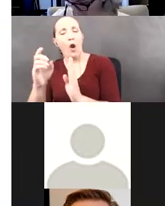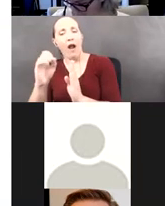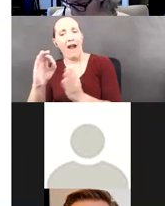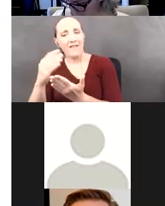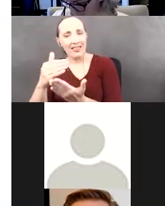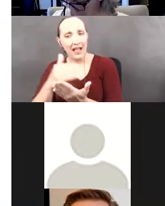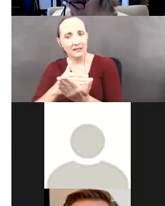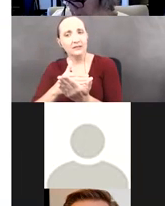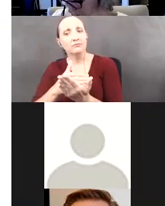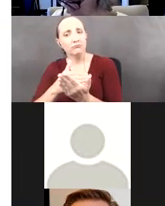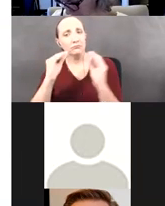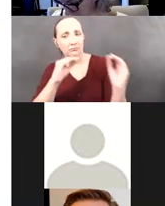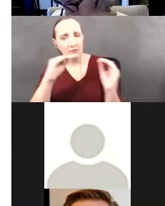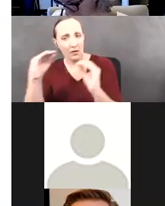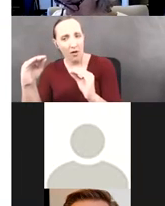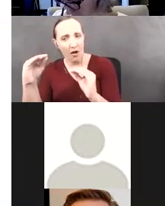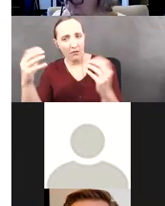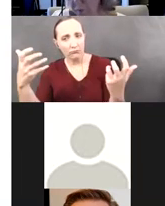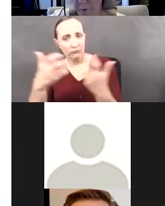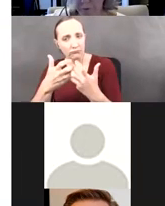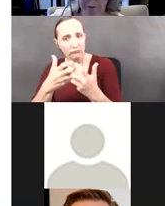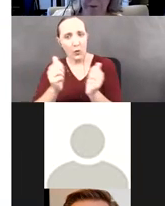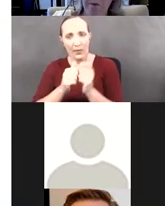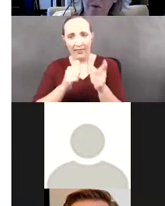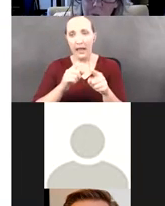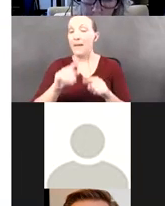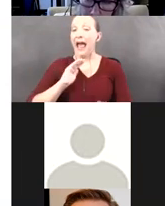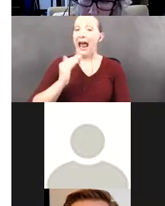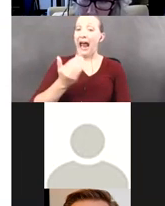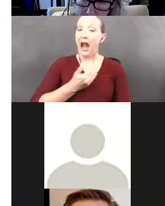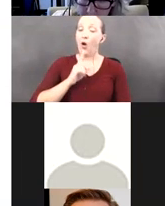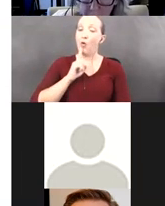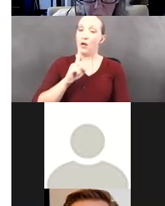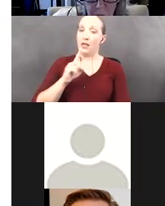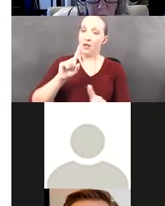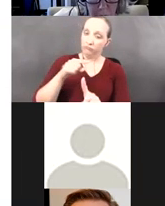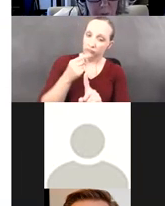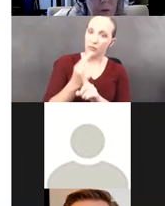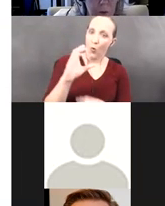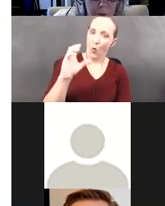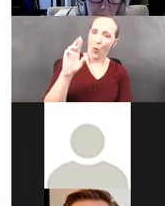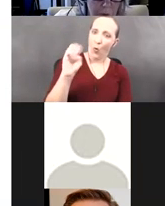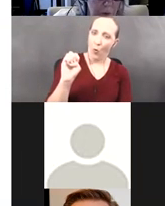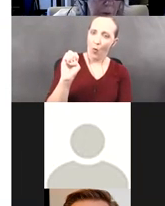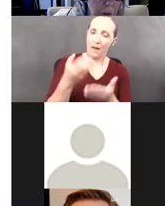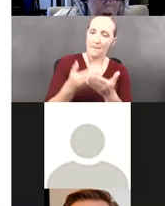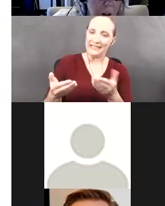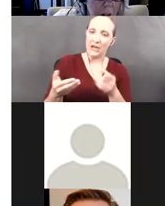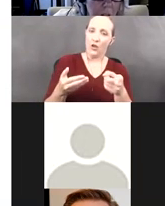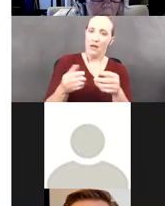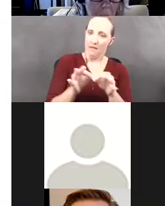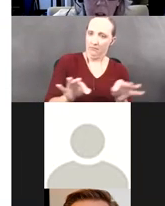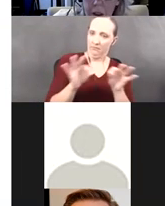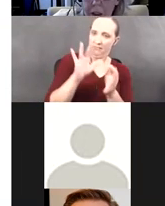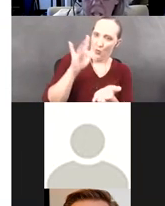orden de lecciones que se están dando. But again, it's not our Pero otra core vez, materials. It's viewed as a no es supplemental app. el recurso principal